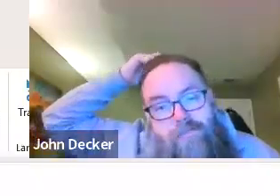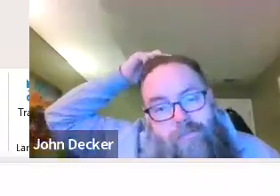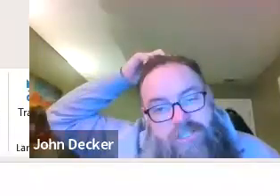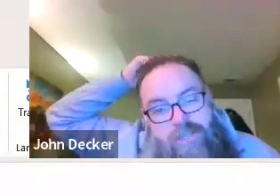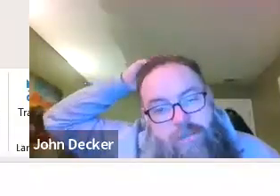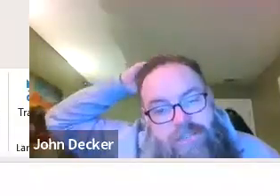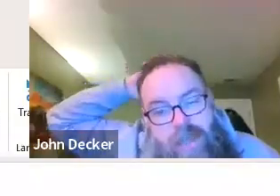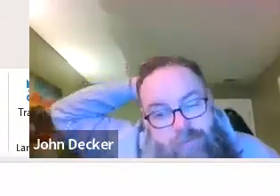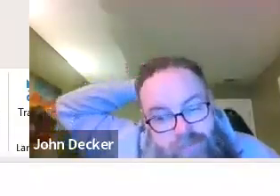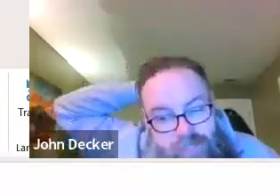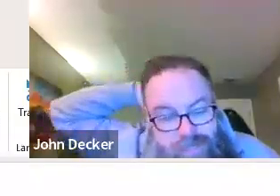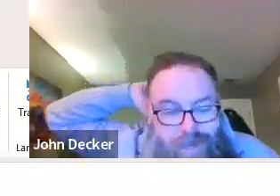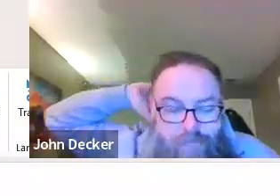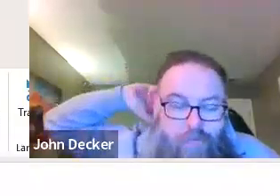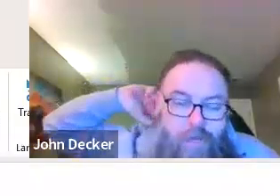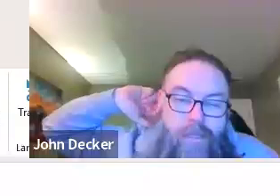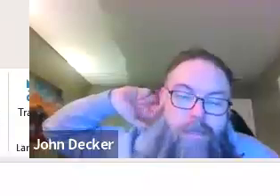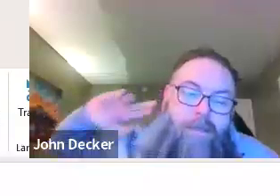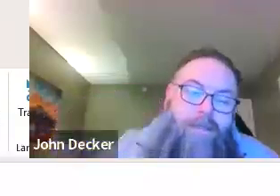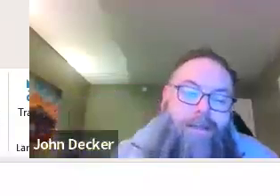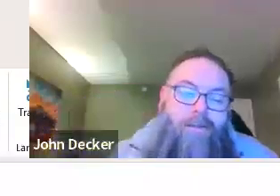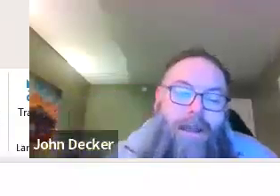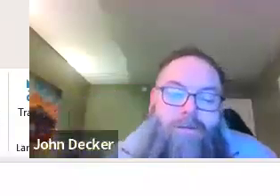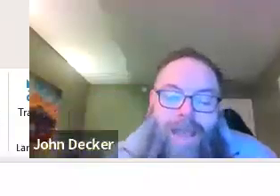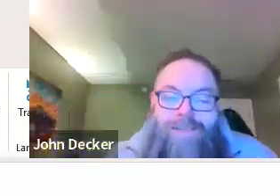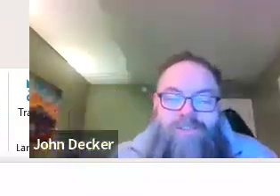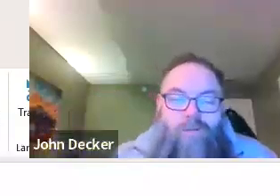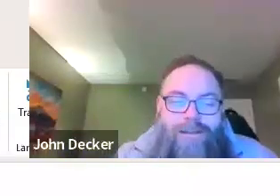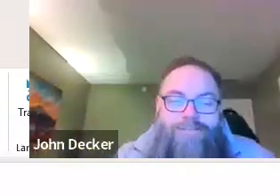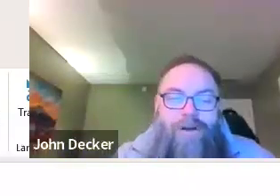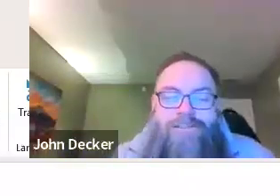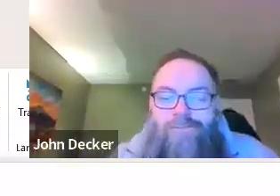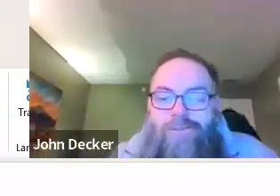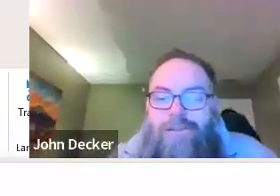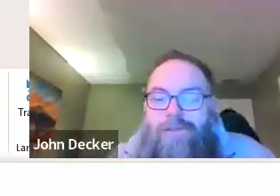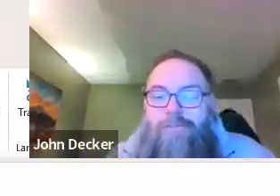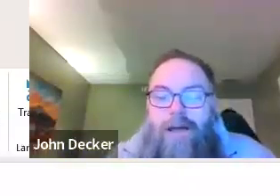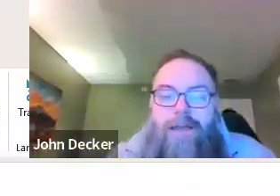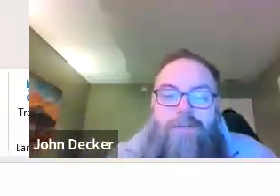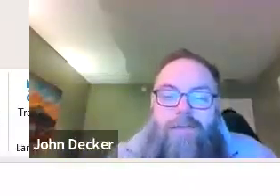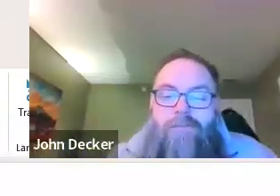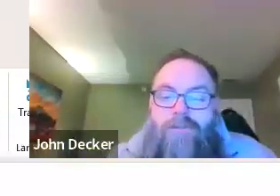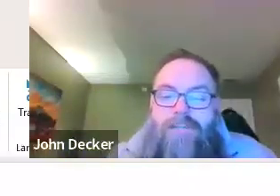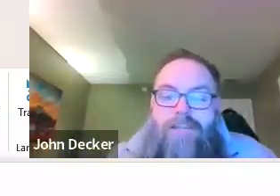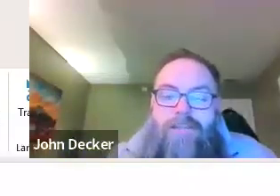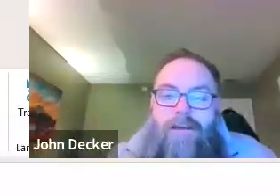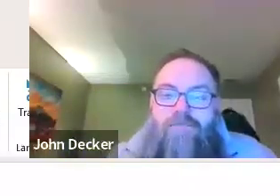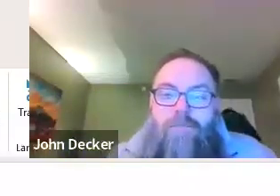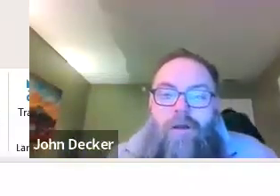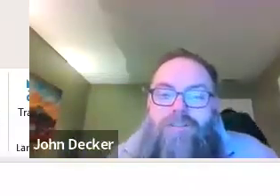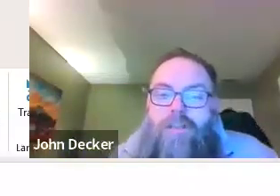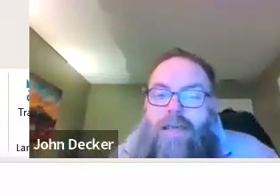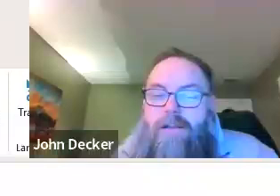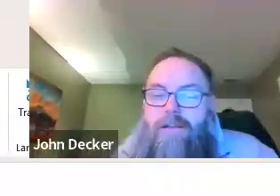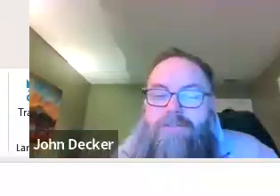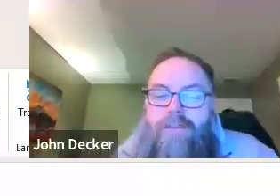delay us getting the information in. My staff are pushing to get every letter out as correct as possible by the 14th